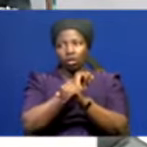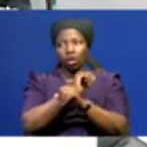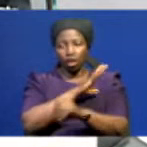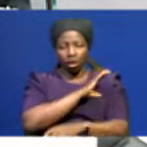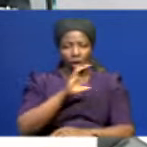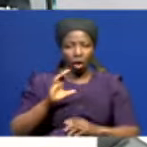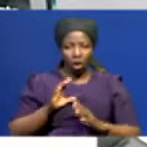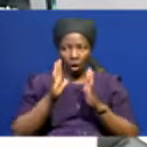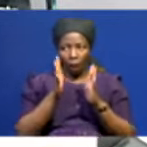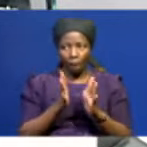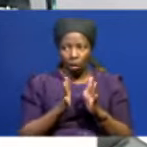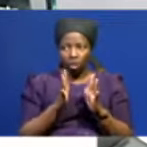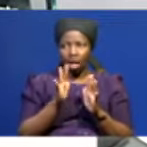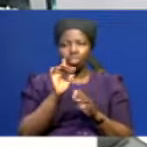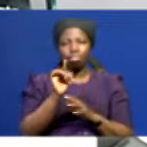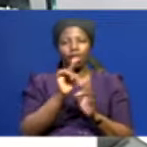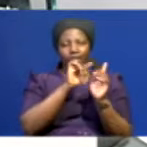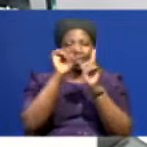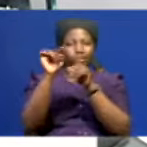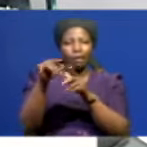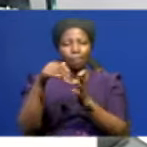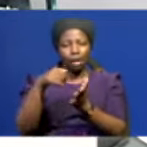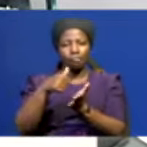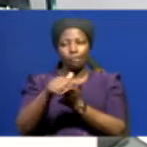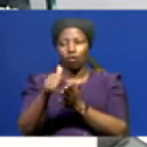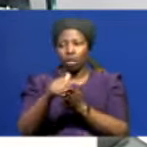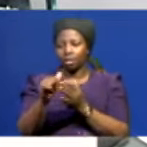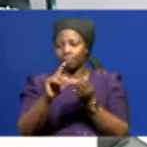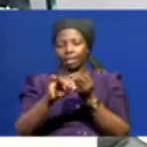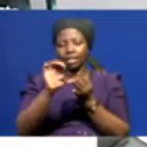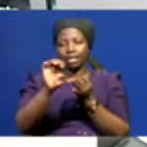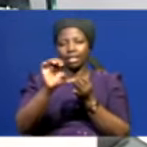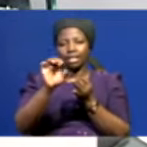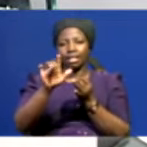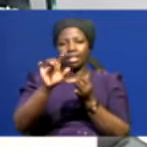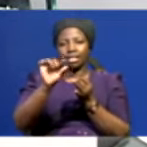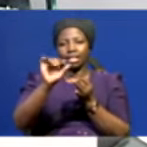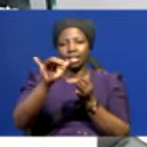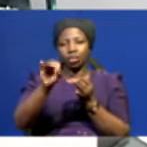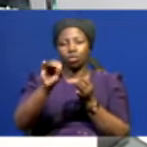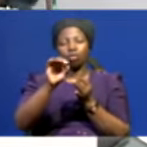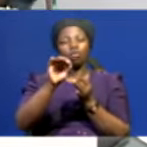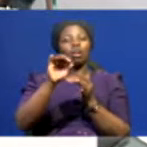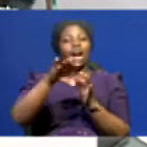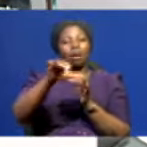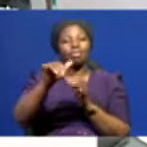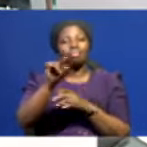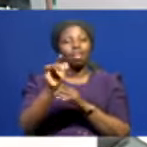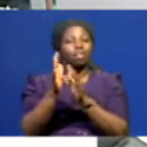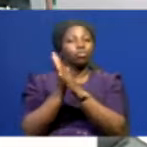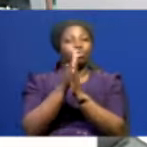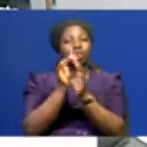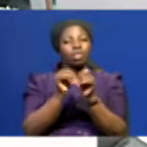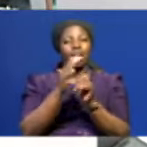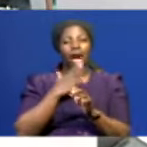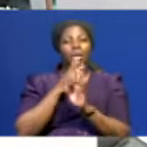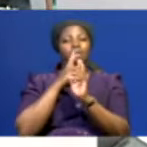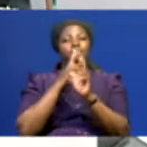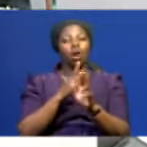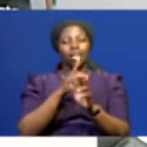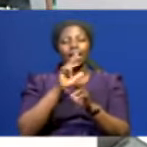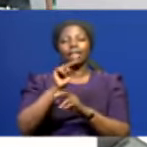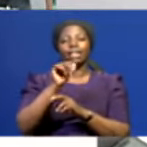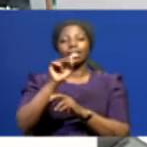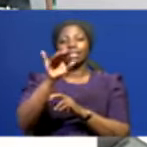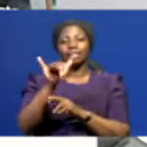Commissioner was in Makueni and Elgeyo Marakwet counties, and here's a story as filed by our reporters Nancy